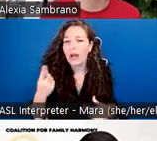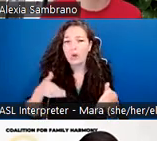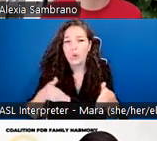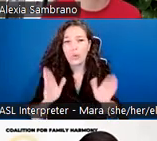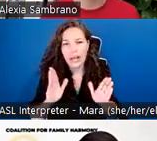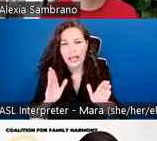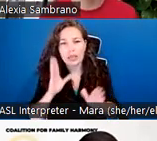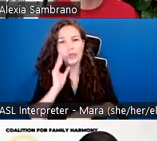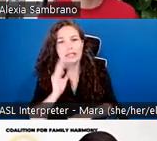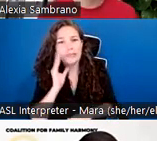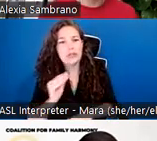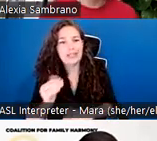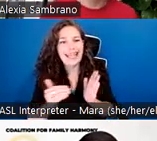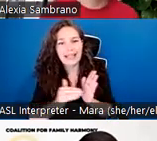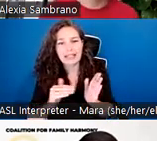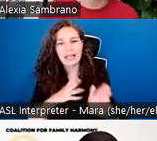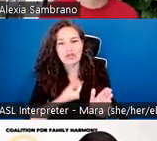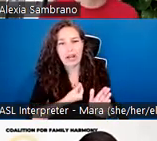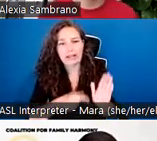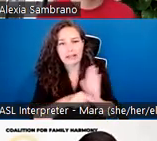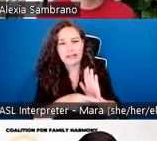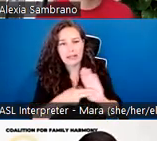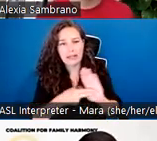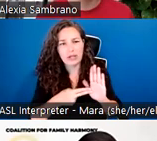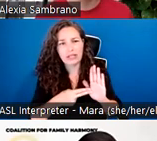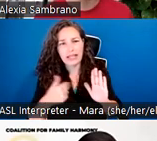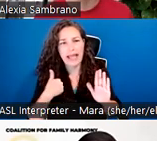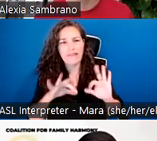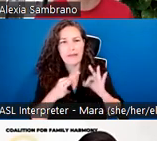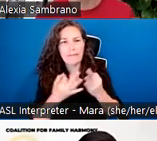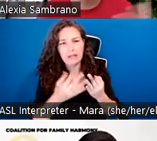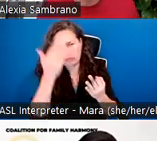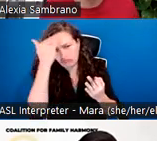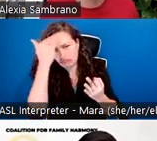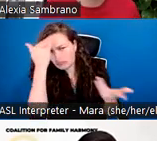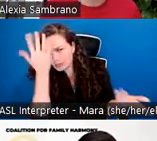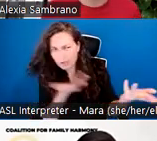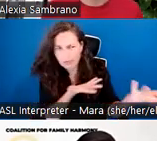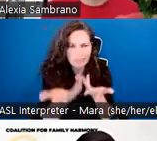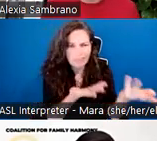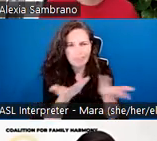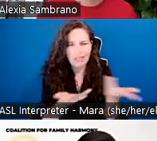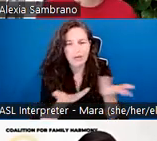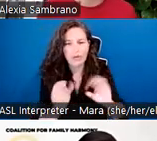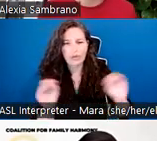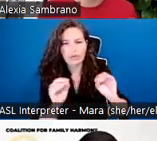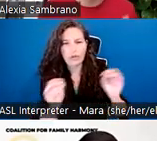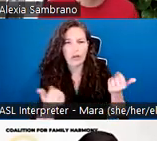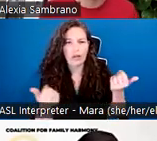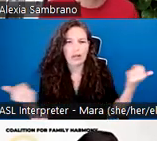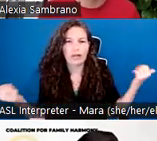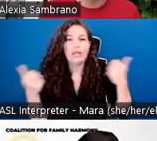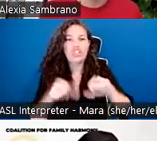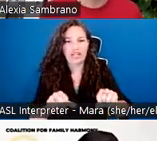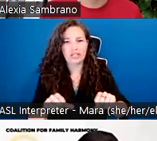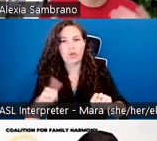is familial rejection. So making sure that folks have policies or at least some protocols to help families as well as their trans